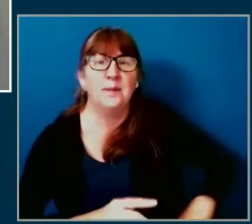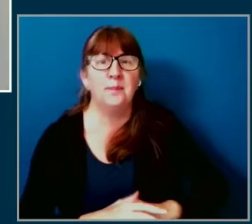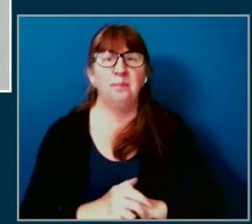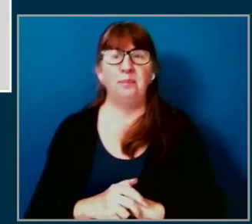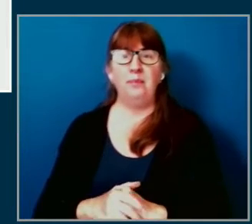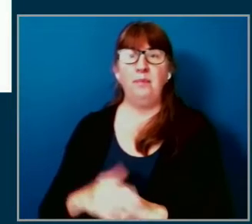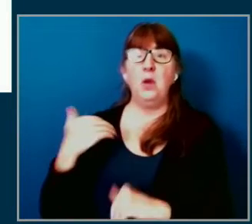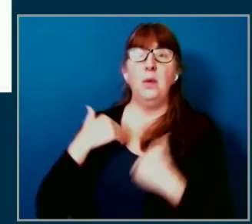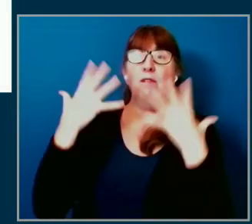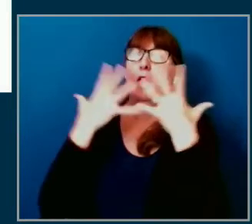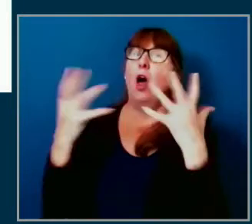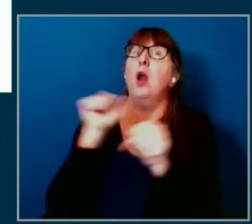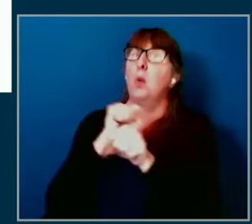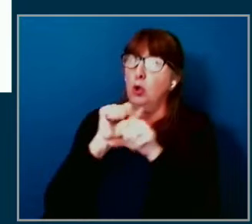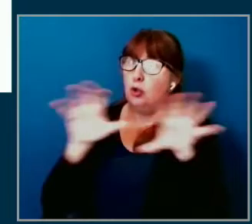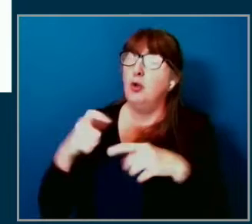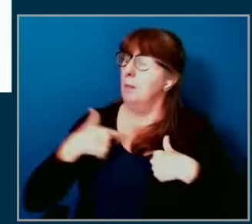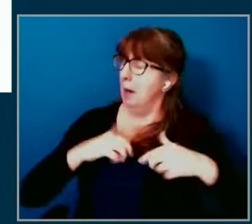ready.